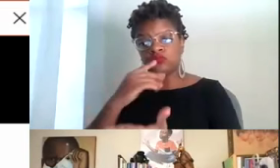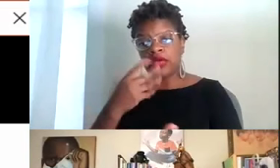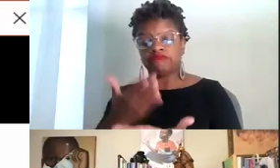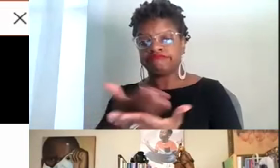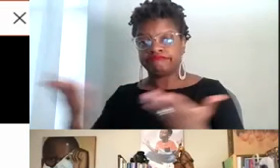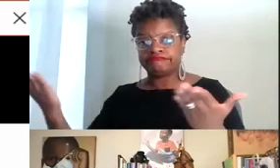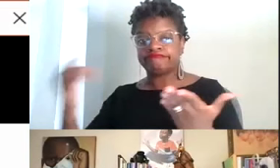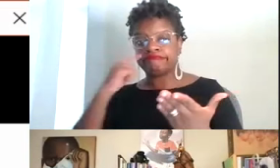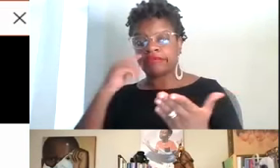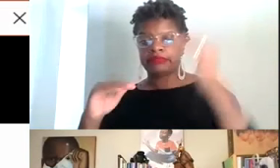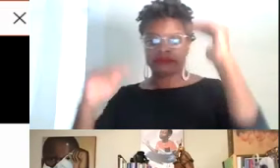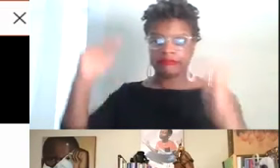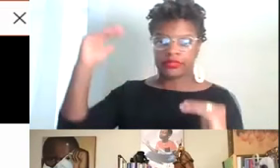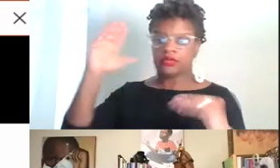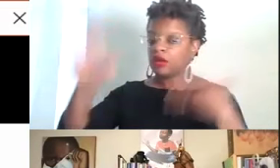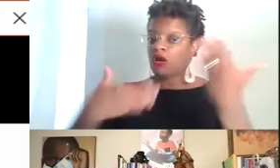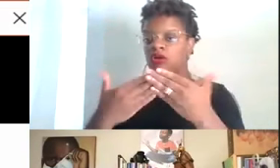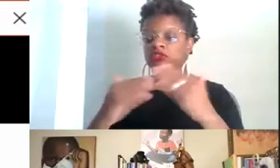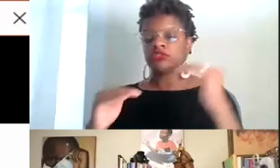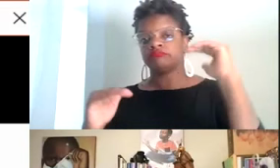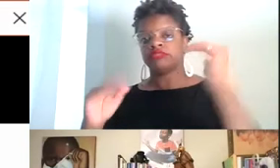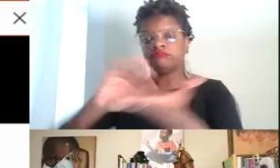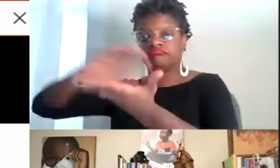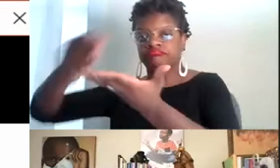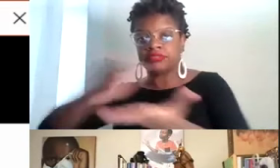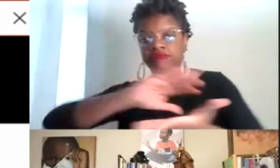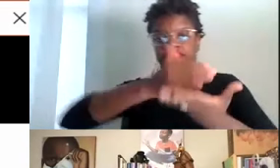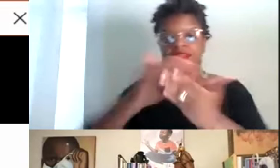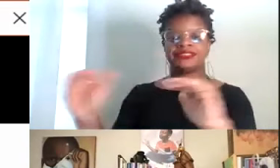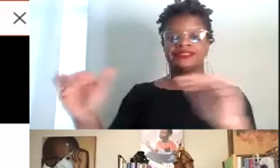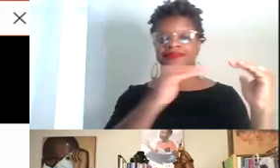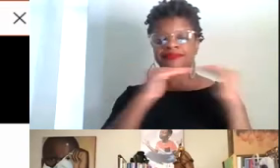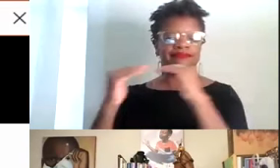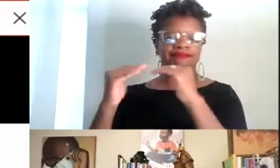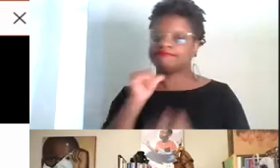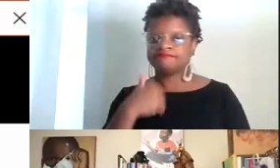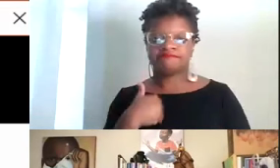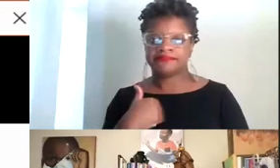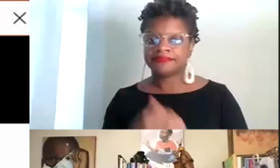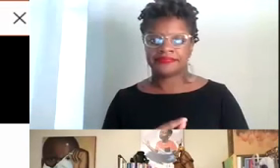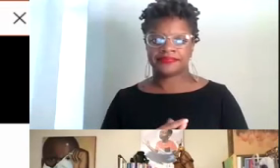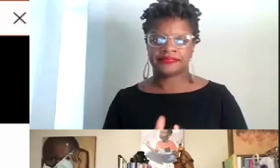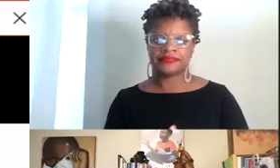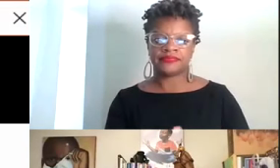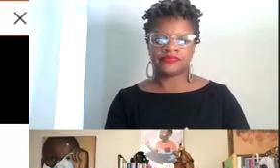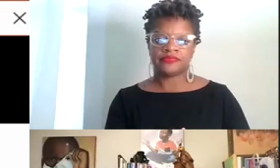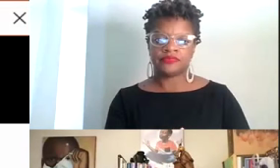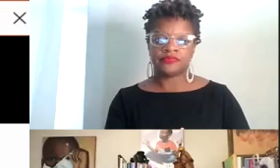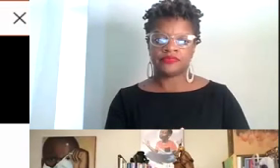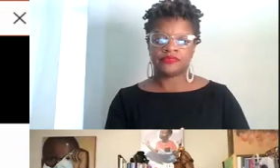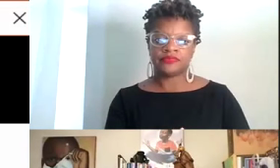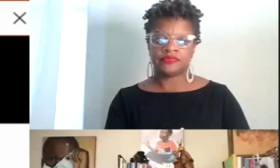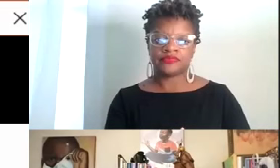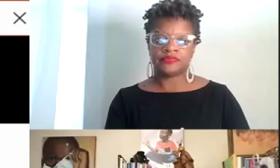the board to make sure all of our students are receiving the same education experience. We also heard